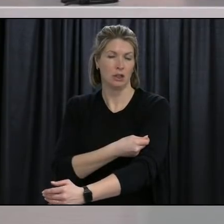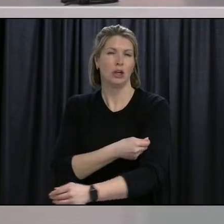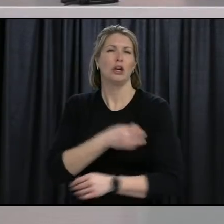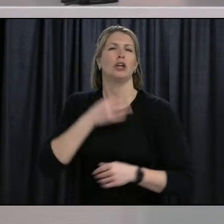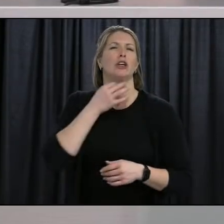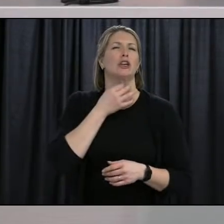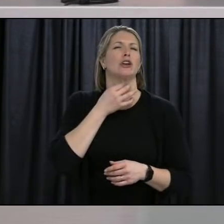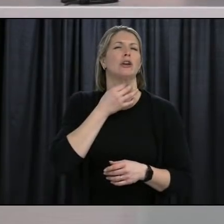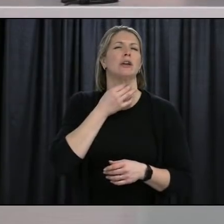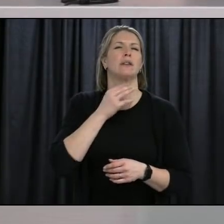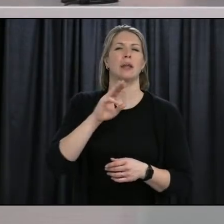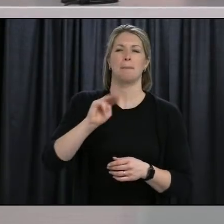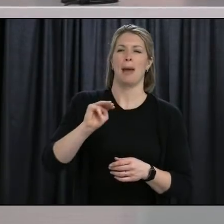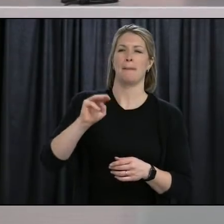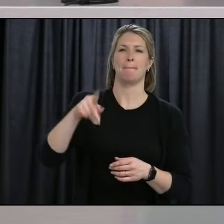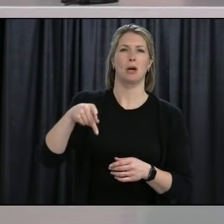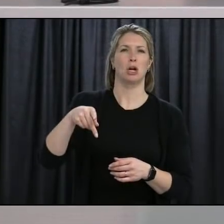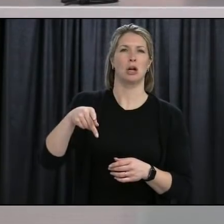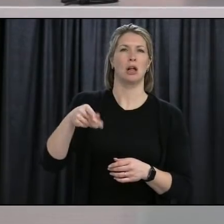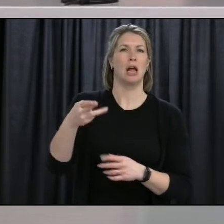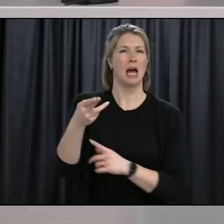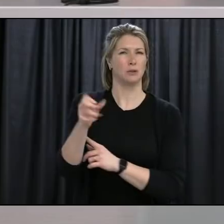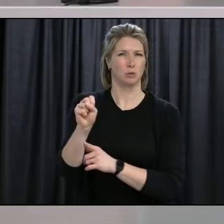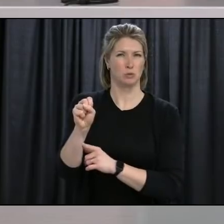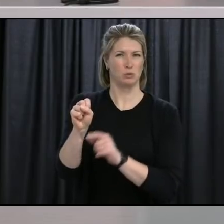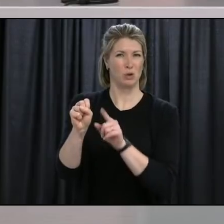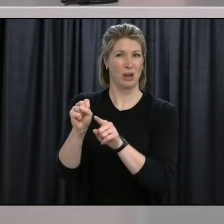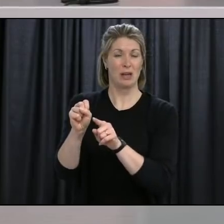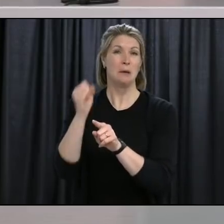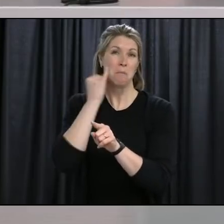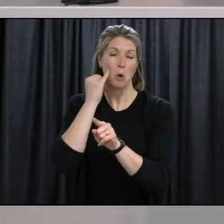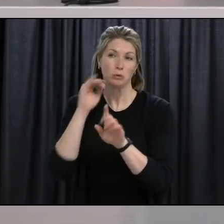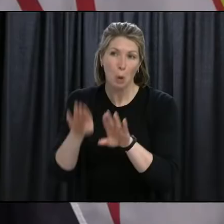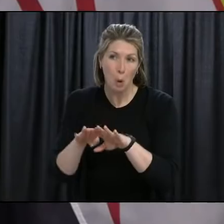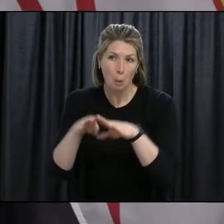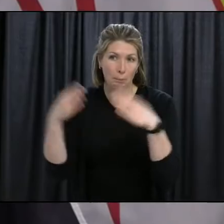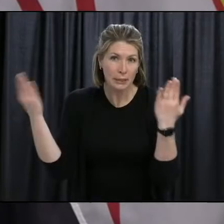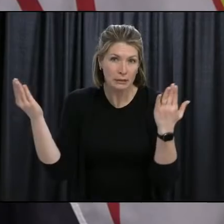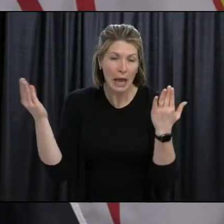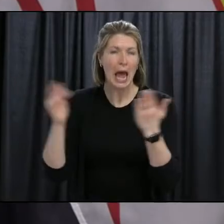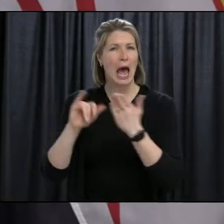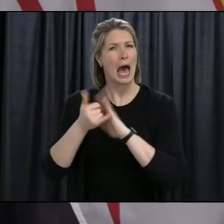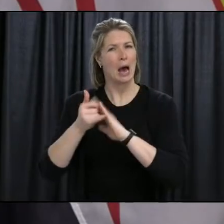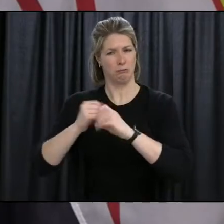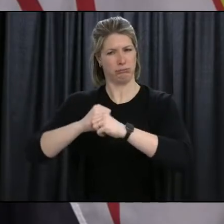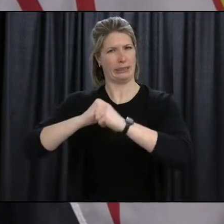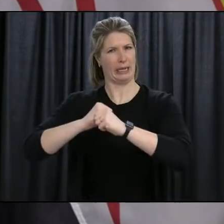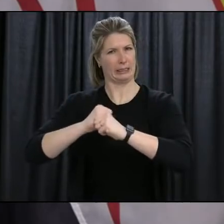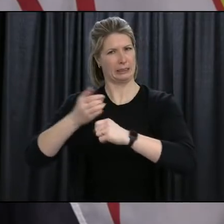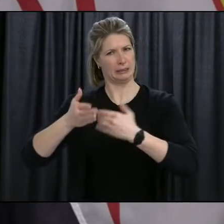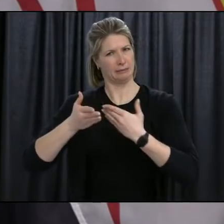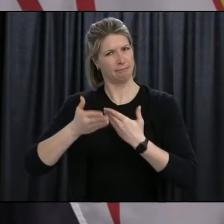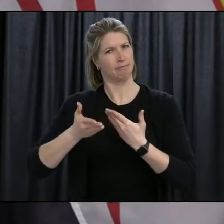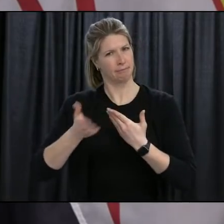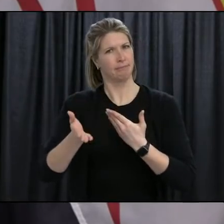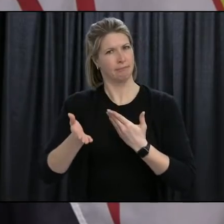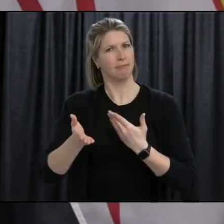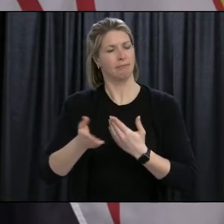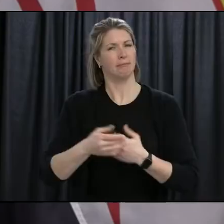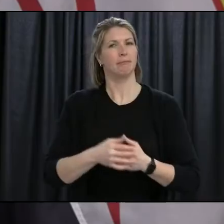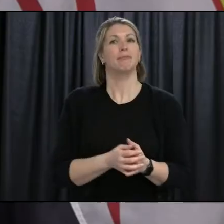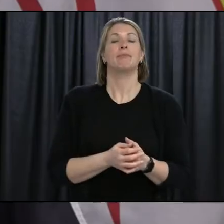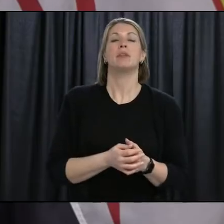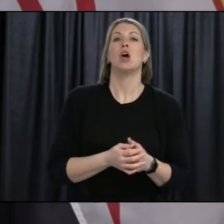Senior High be prevented among these students? So I think certainly we've recommended some measures in high